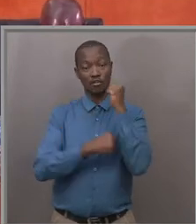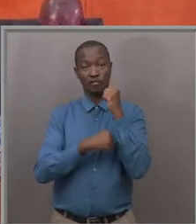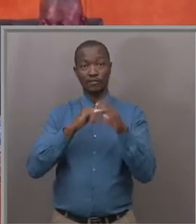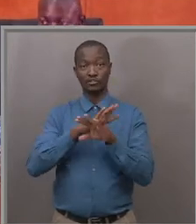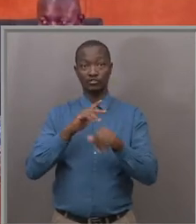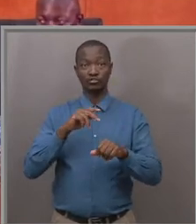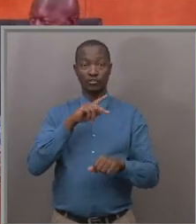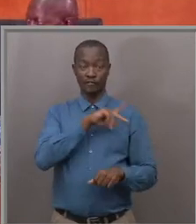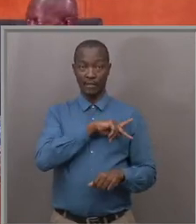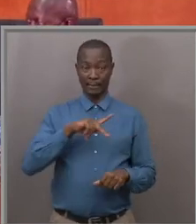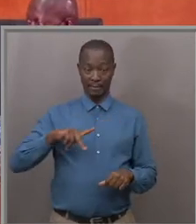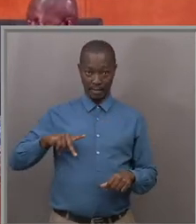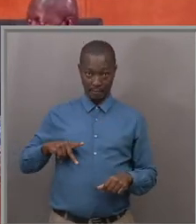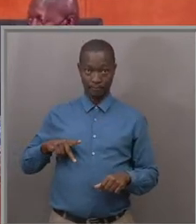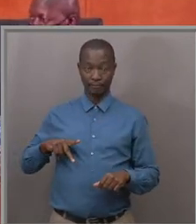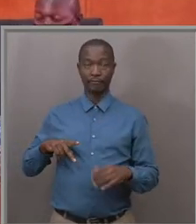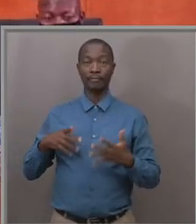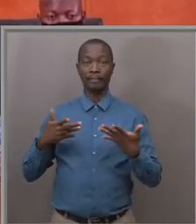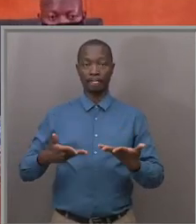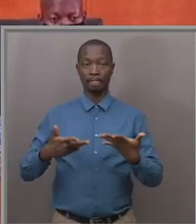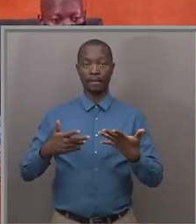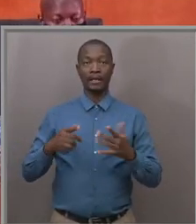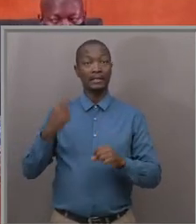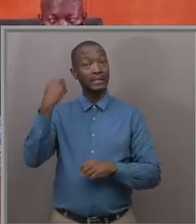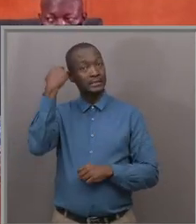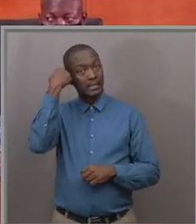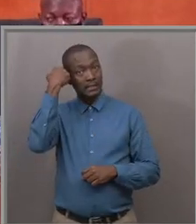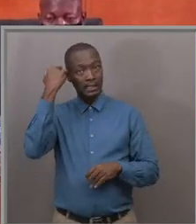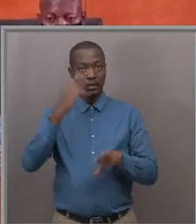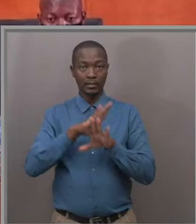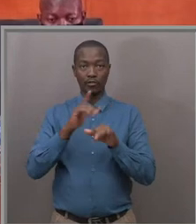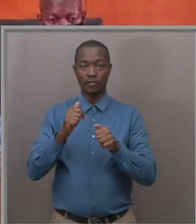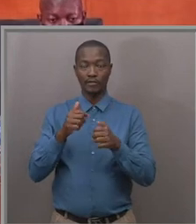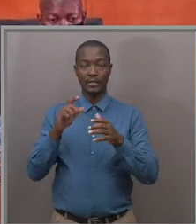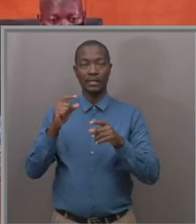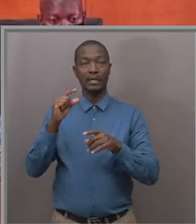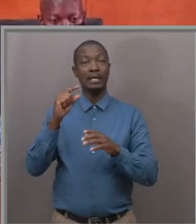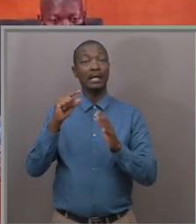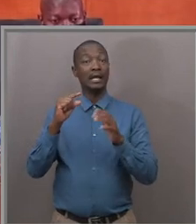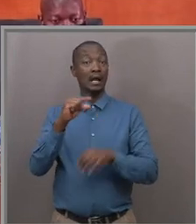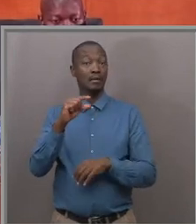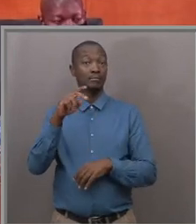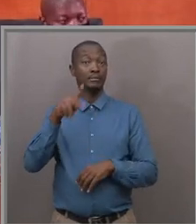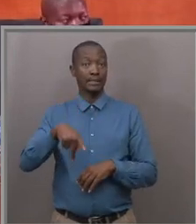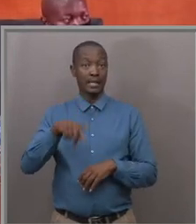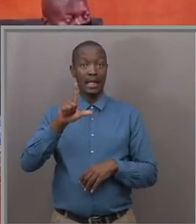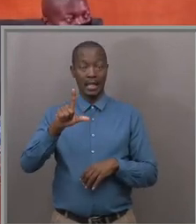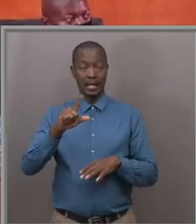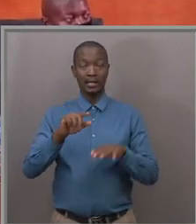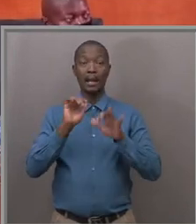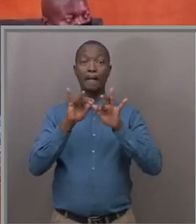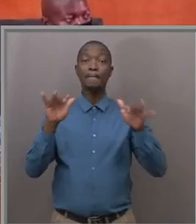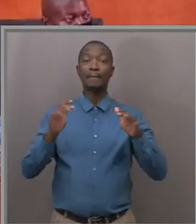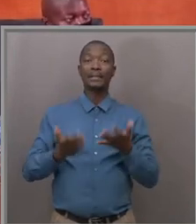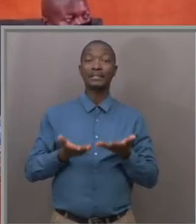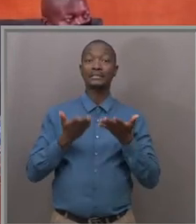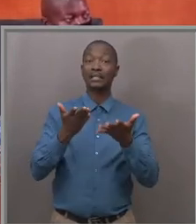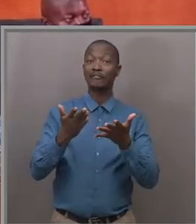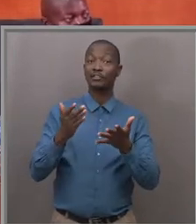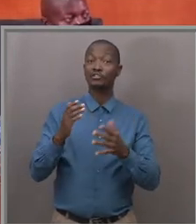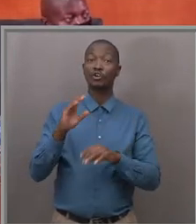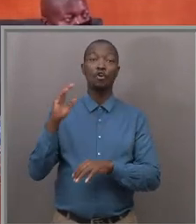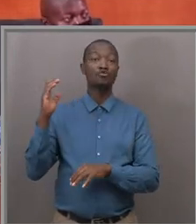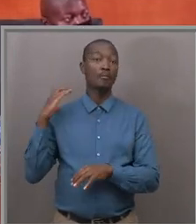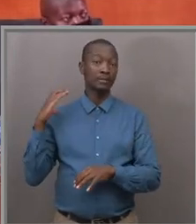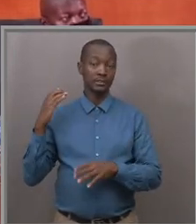us, the Secretary of the Legislature and his guest, the Public Service Commissioner, Mr. Slwane, who is here with